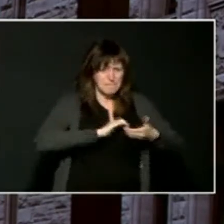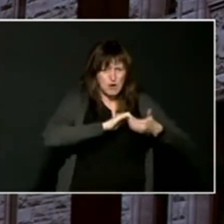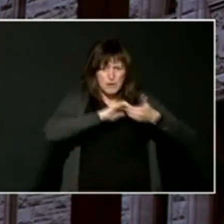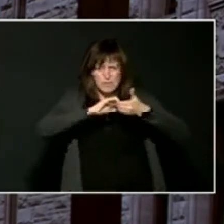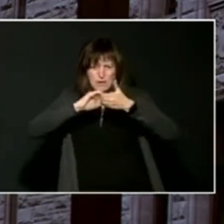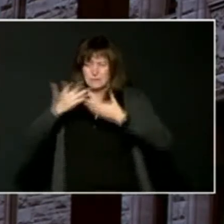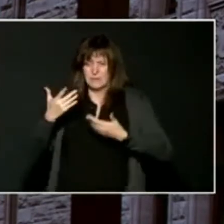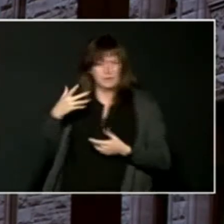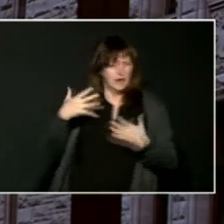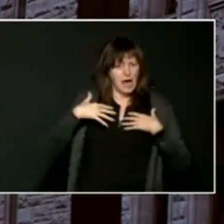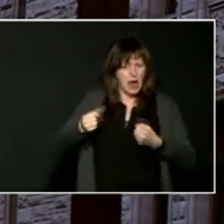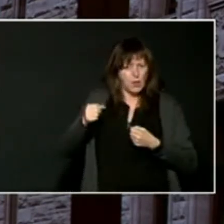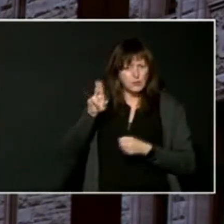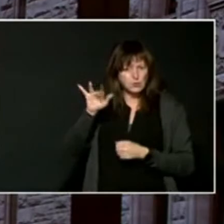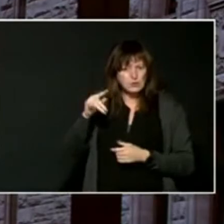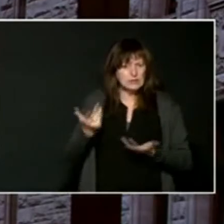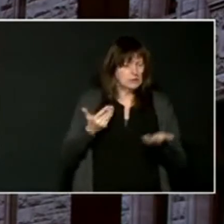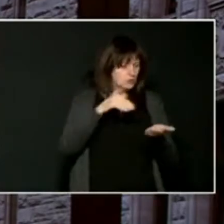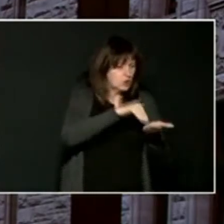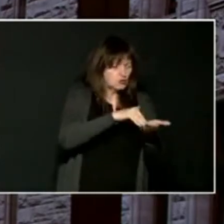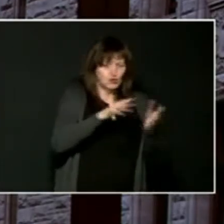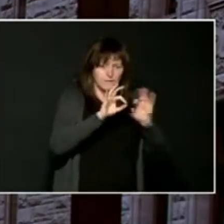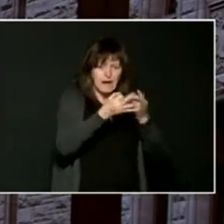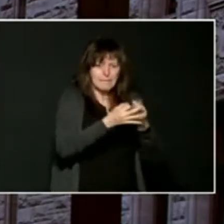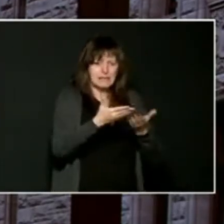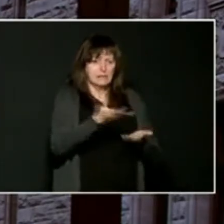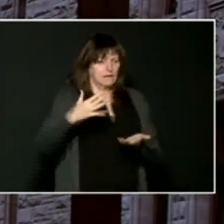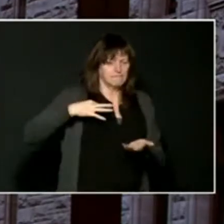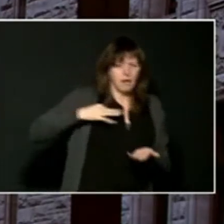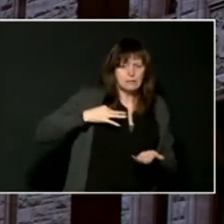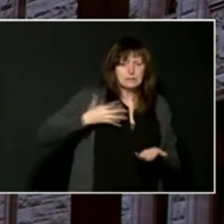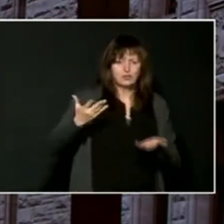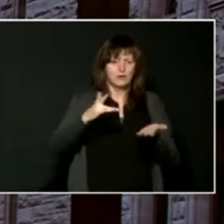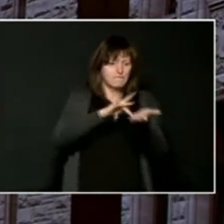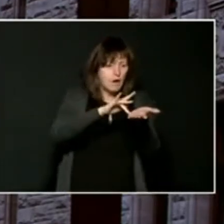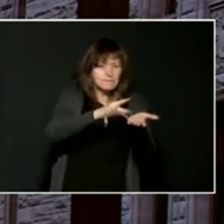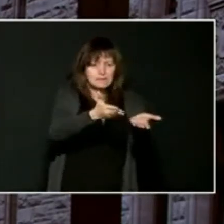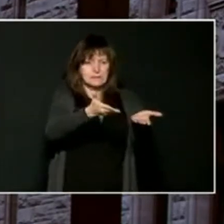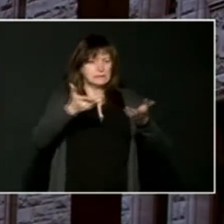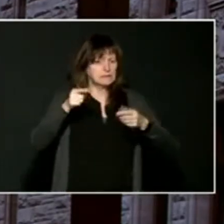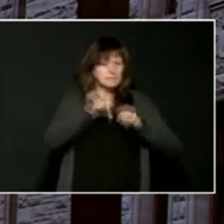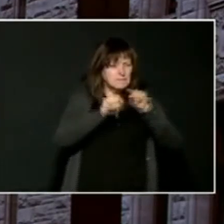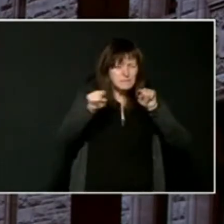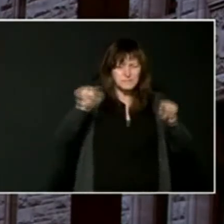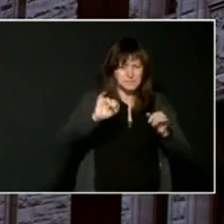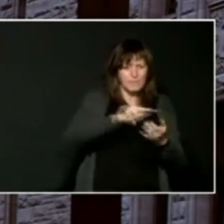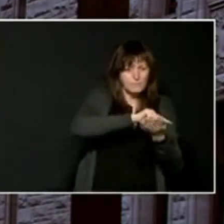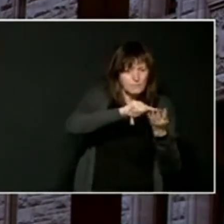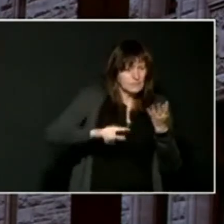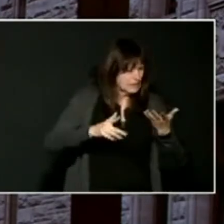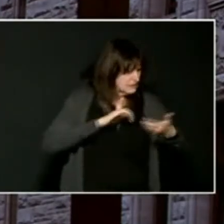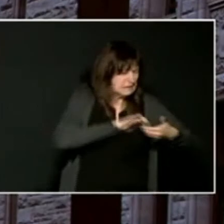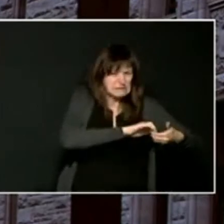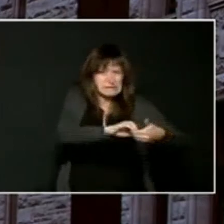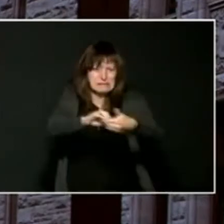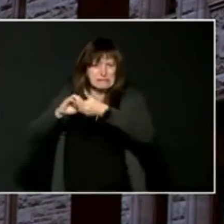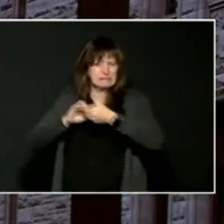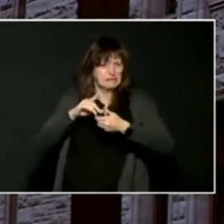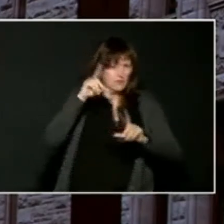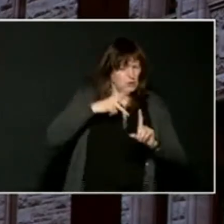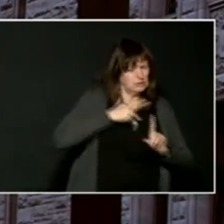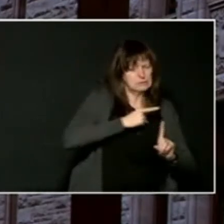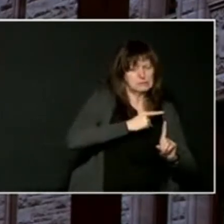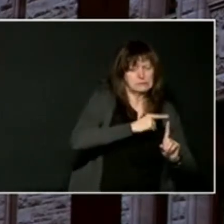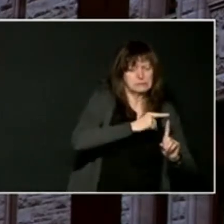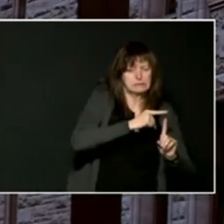primary care physicians, volunteers, pharmacists, everybody on board to do what they need to do to get in this race, and